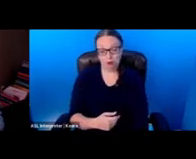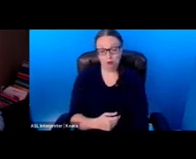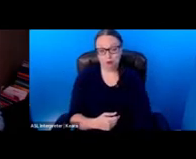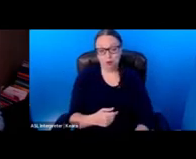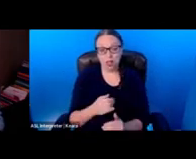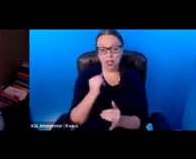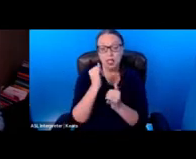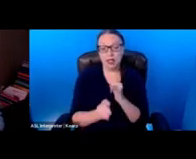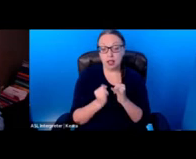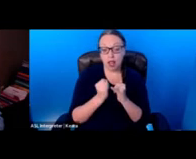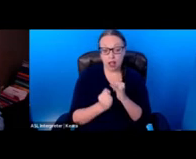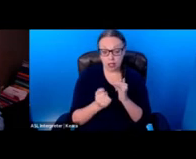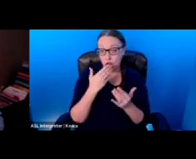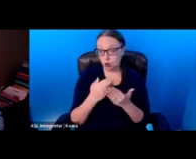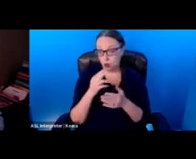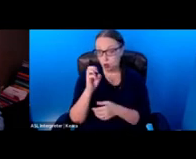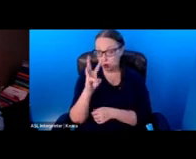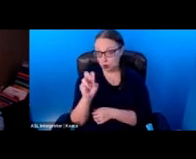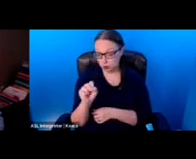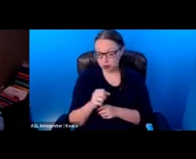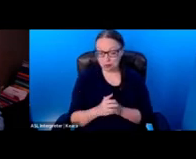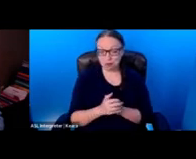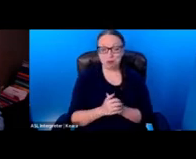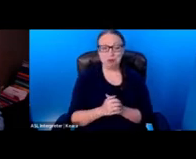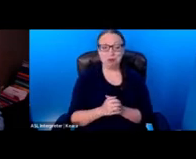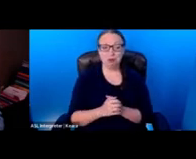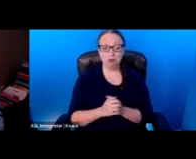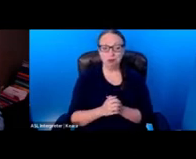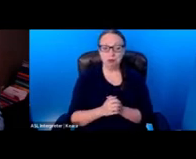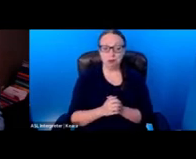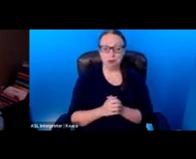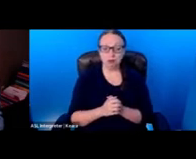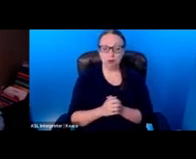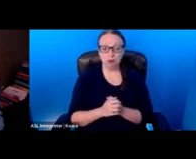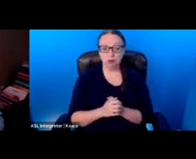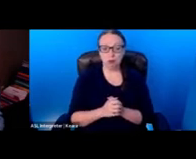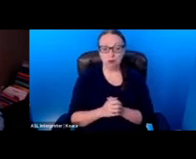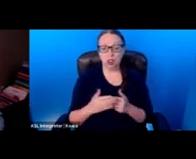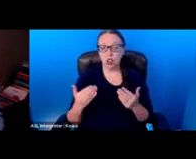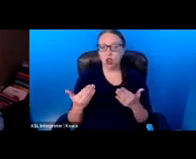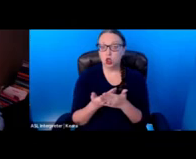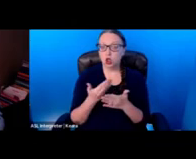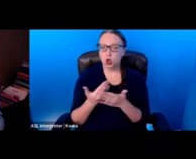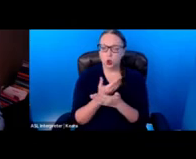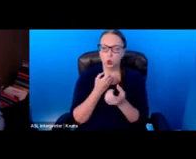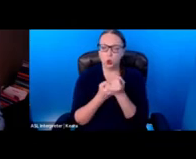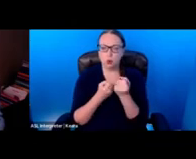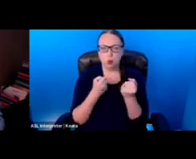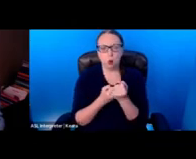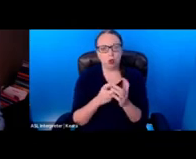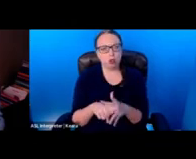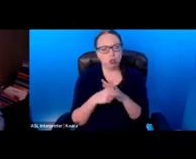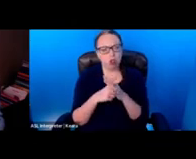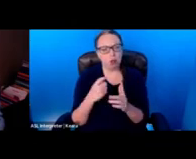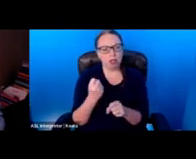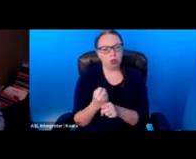the last good news is this new support that came in about 2-3 years ago called